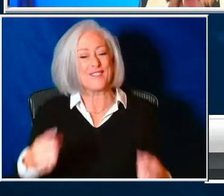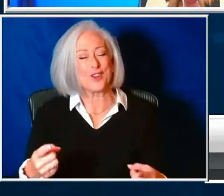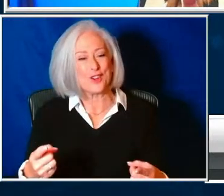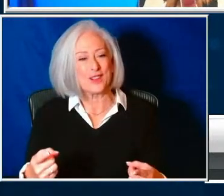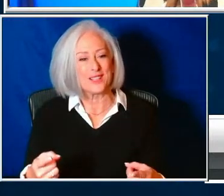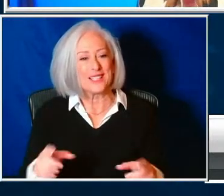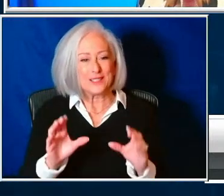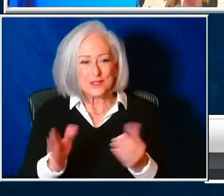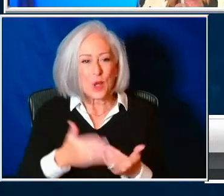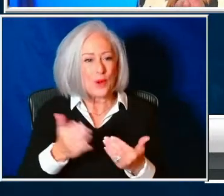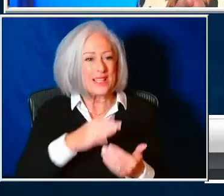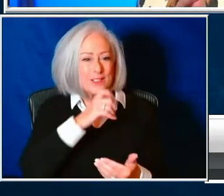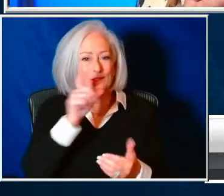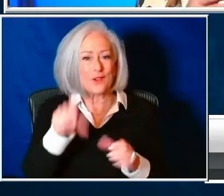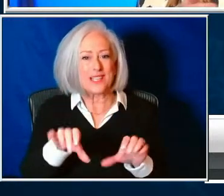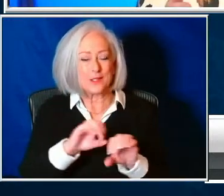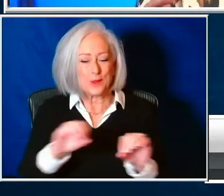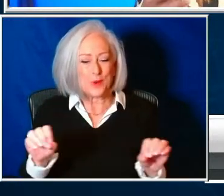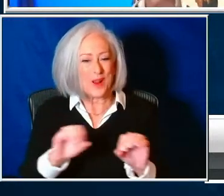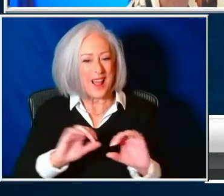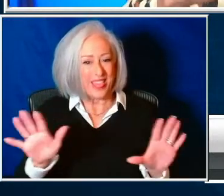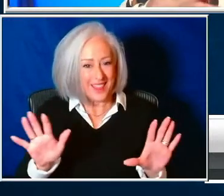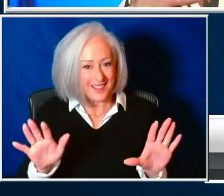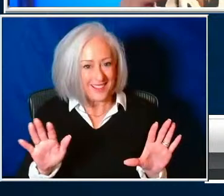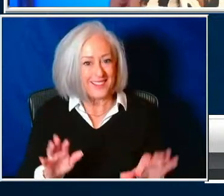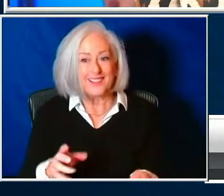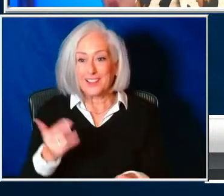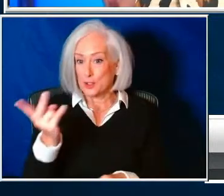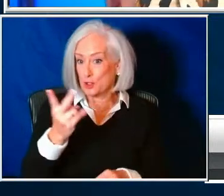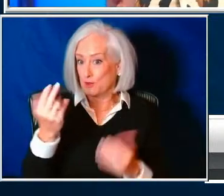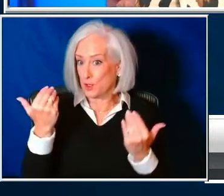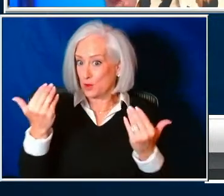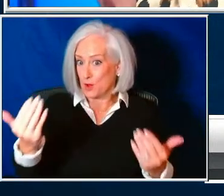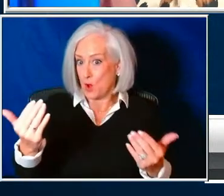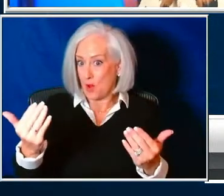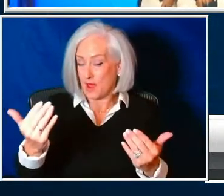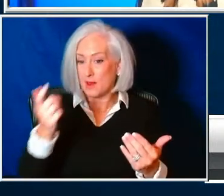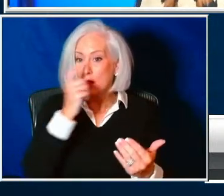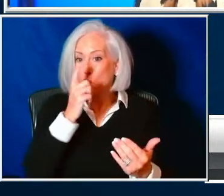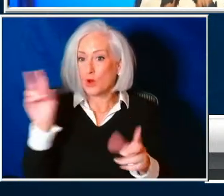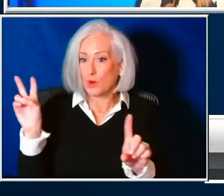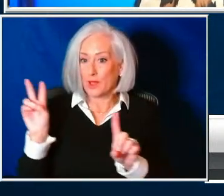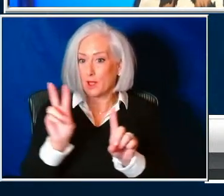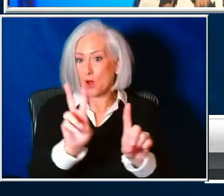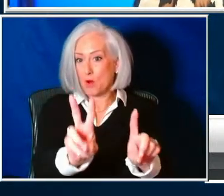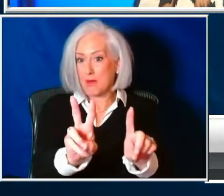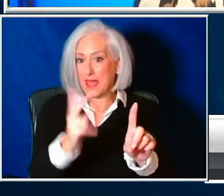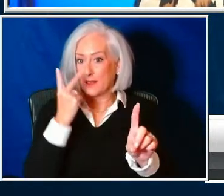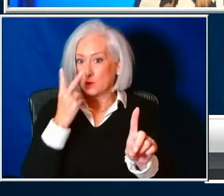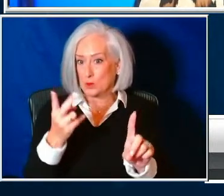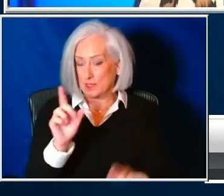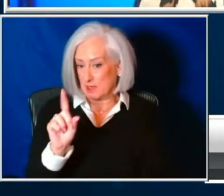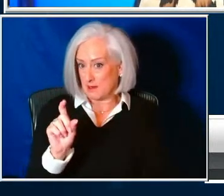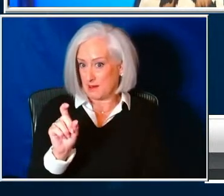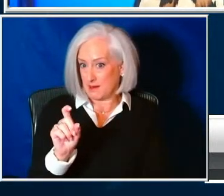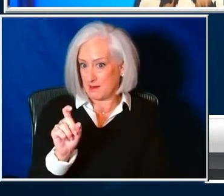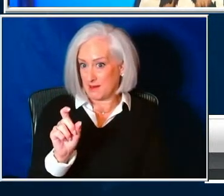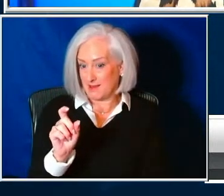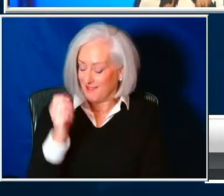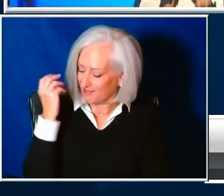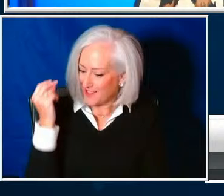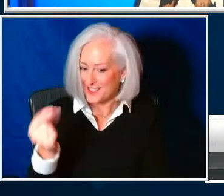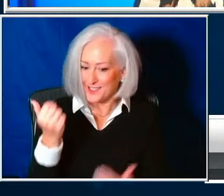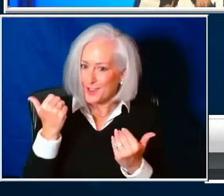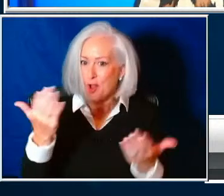get started. And Jill, are we going to get to go back with you and see this all come together? Let's do it. Let's get